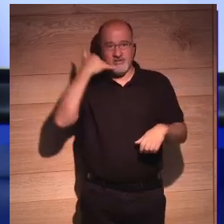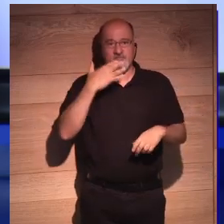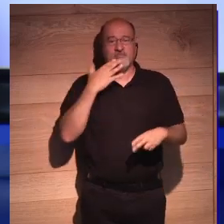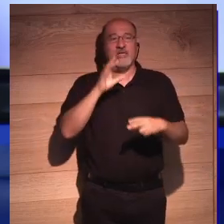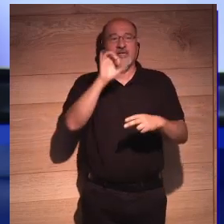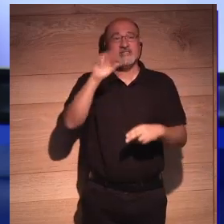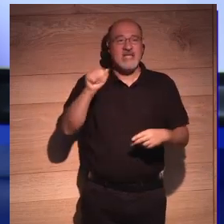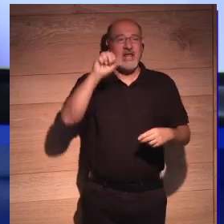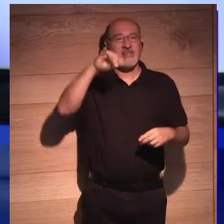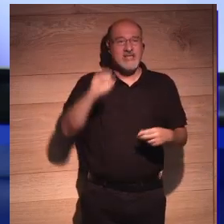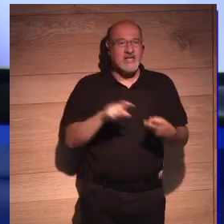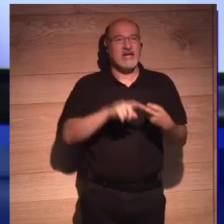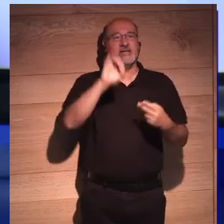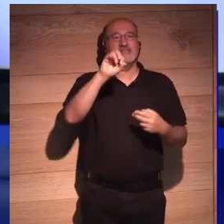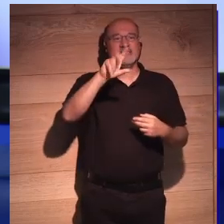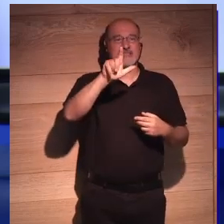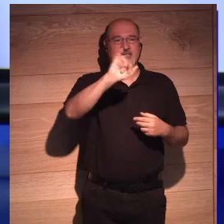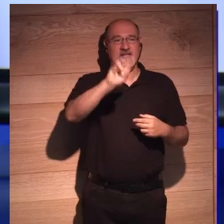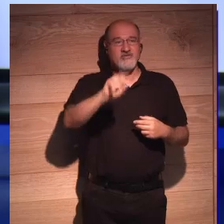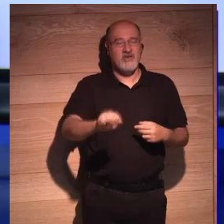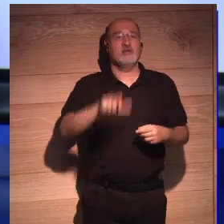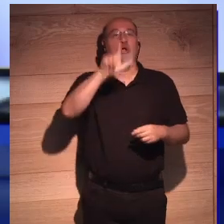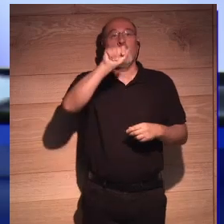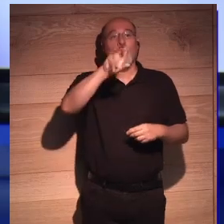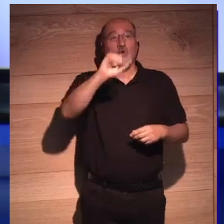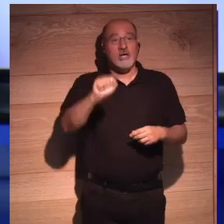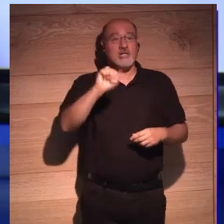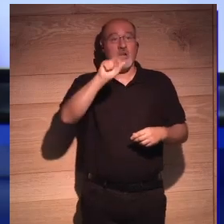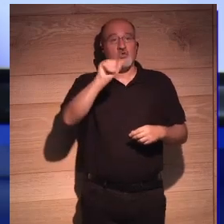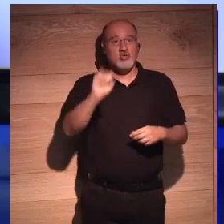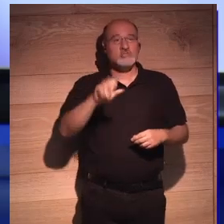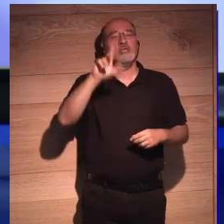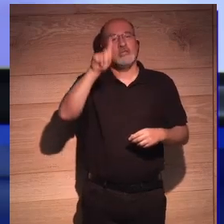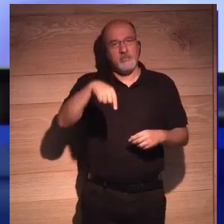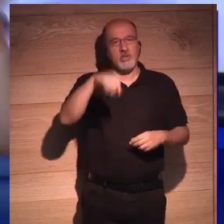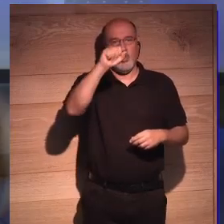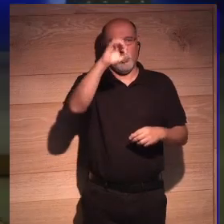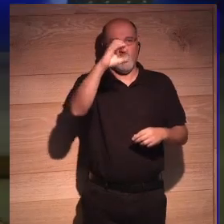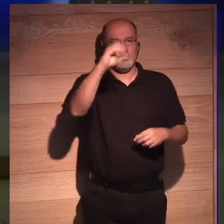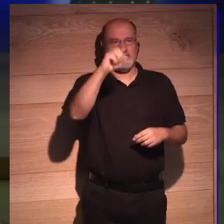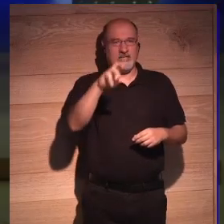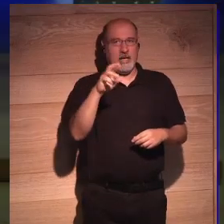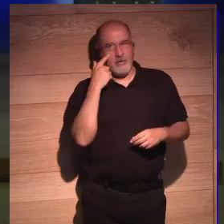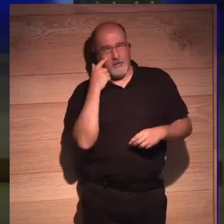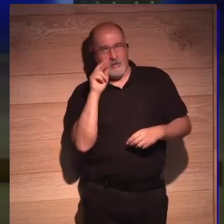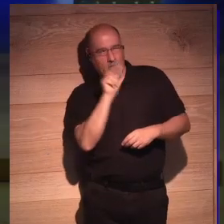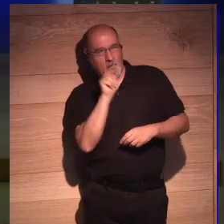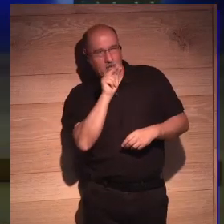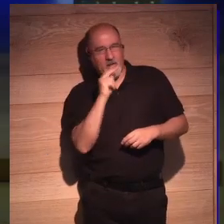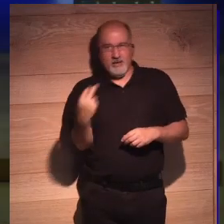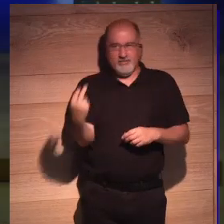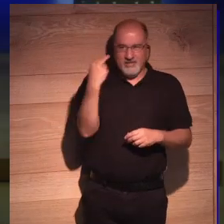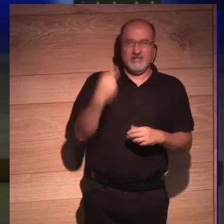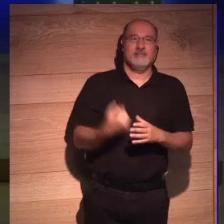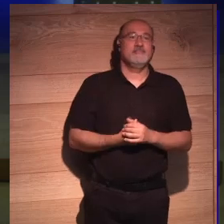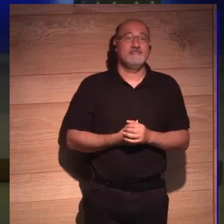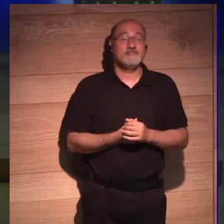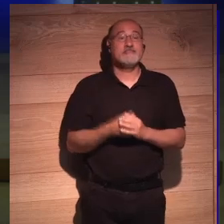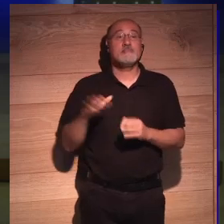4. Sana Pequera, Silvia Smooth, Lucas Odiosi, and of course Oscar, who's looking at me more or